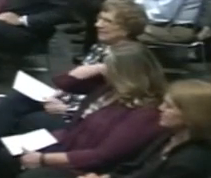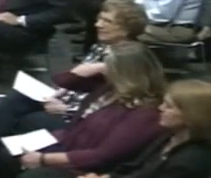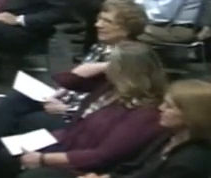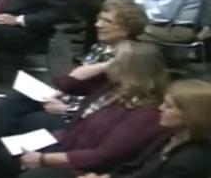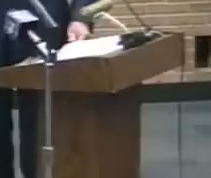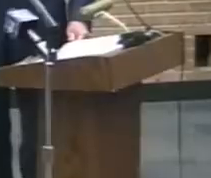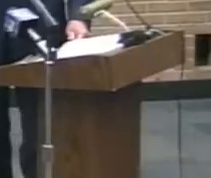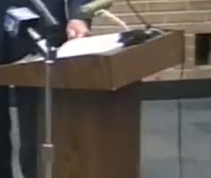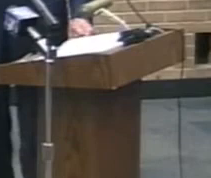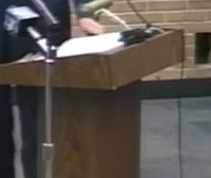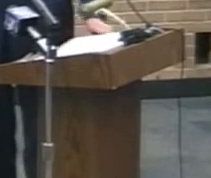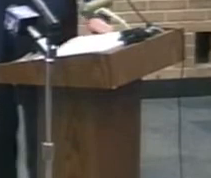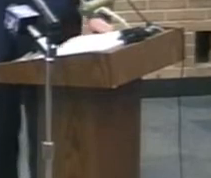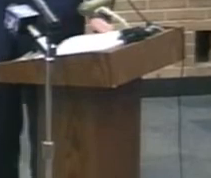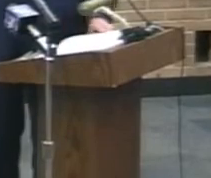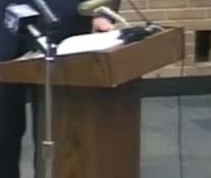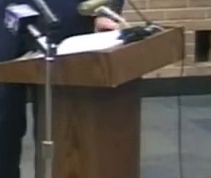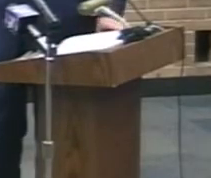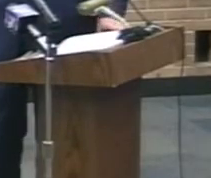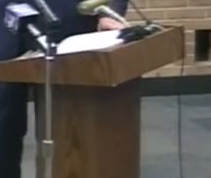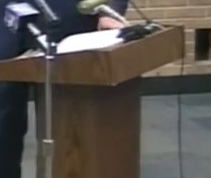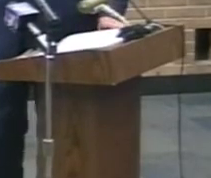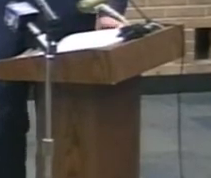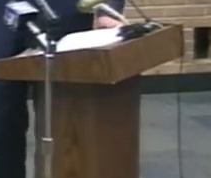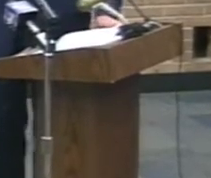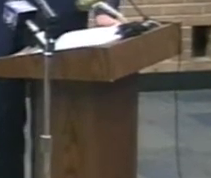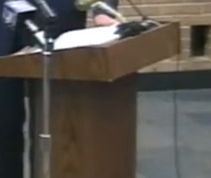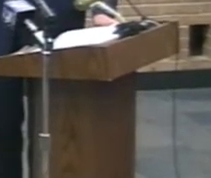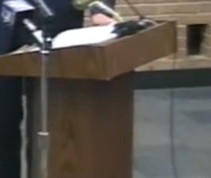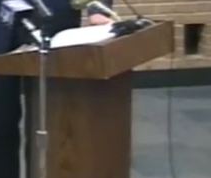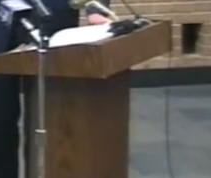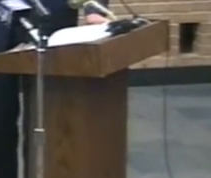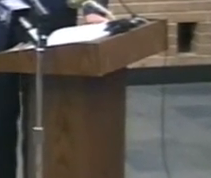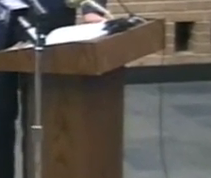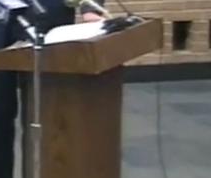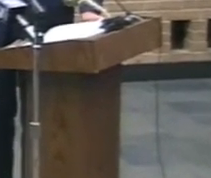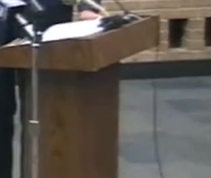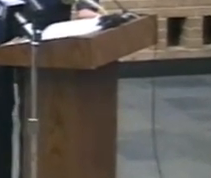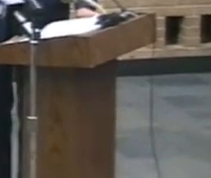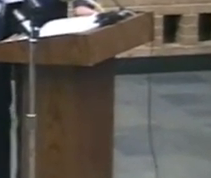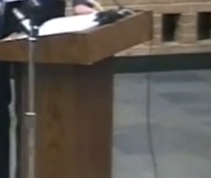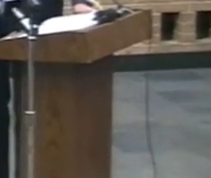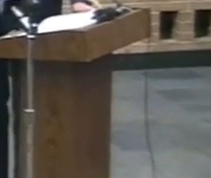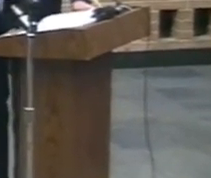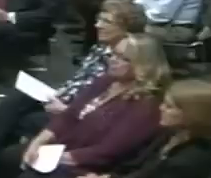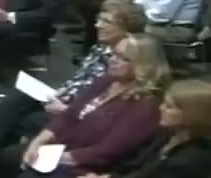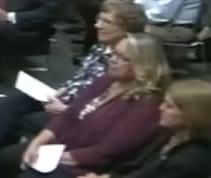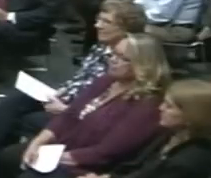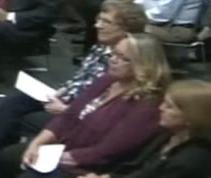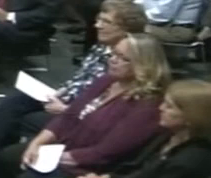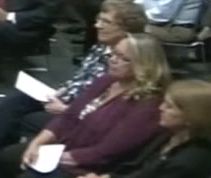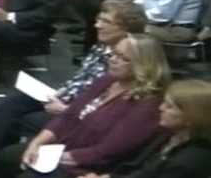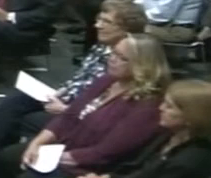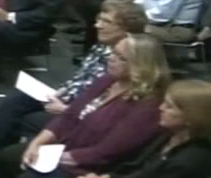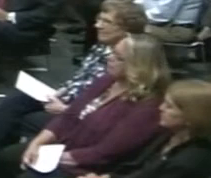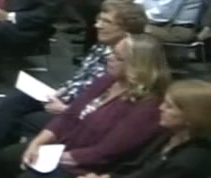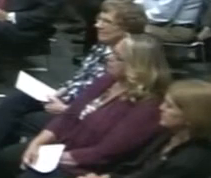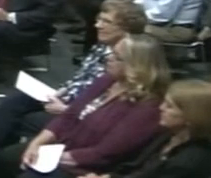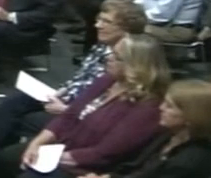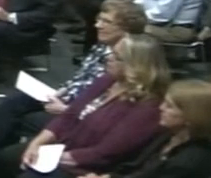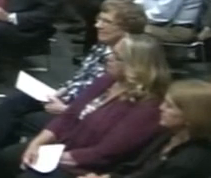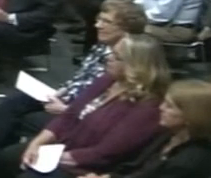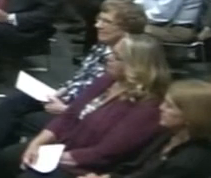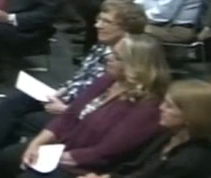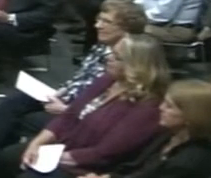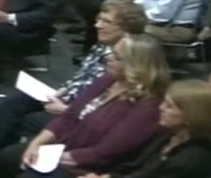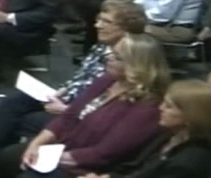acknowledge. Former Town Supervisor Sandy Frankel is here with us. Former Town Council Member Louise